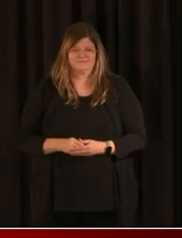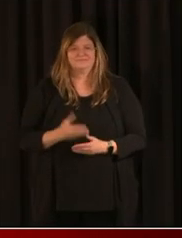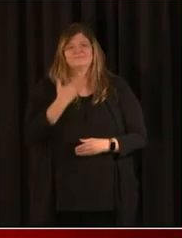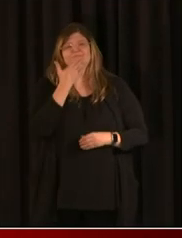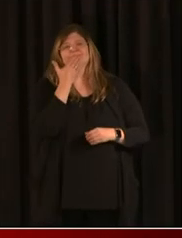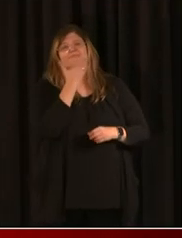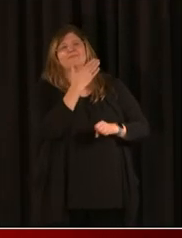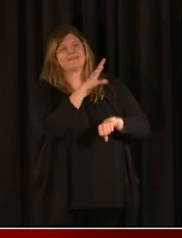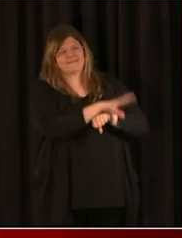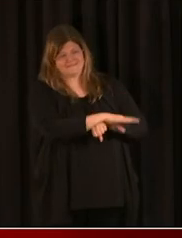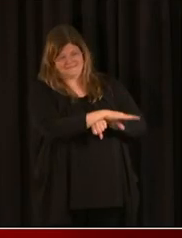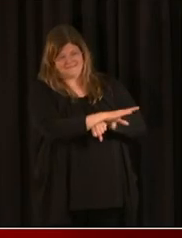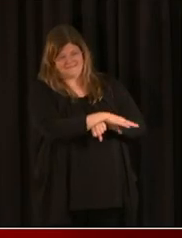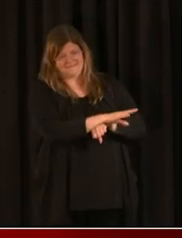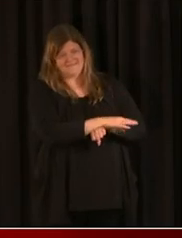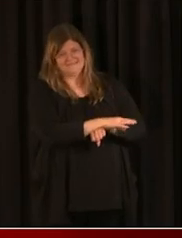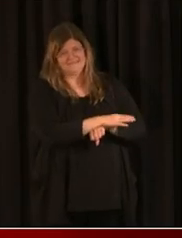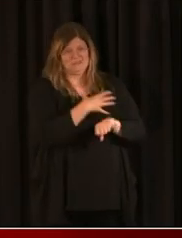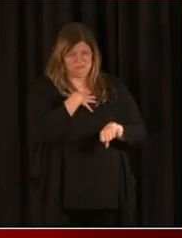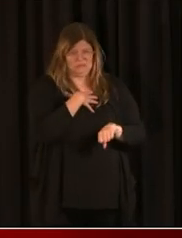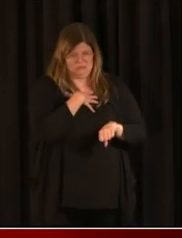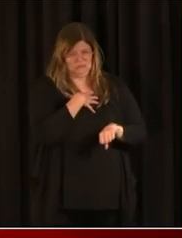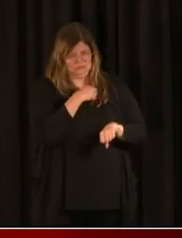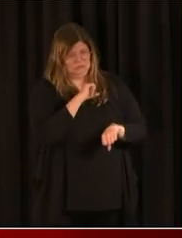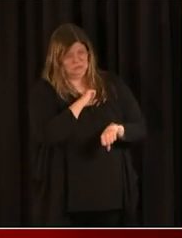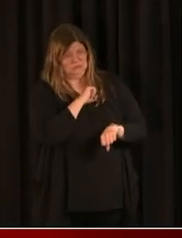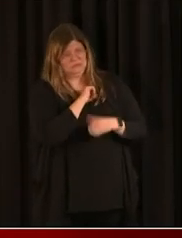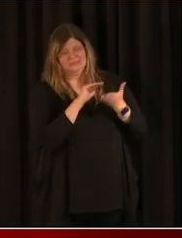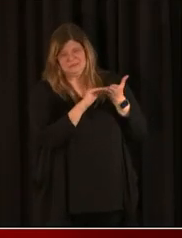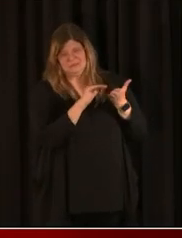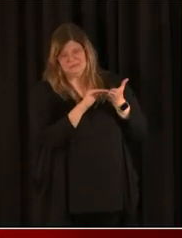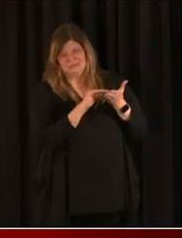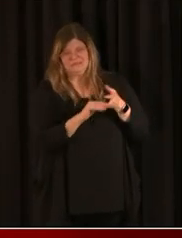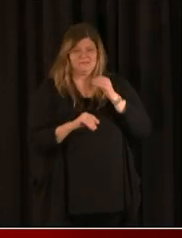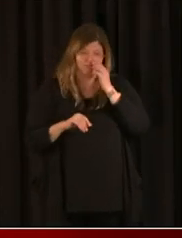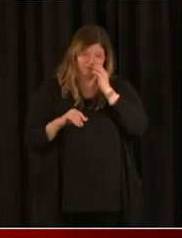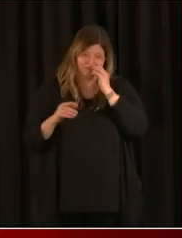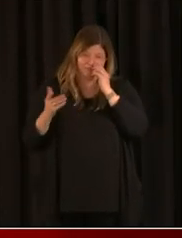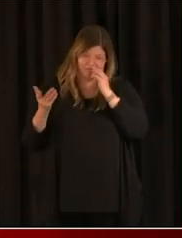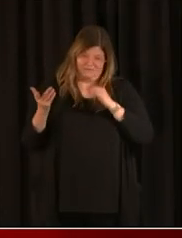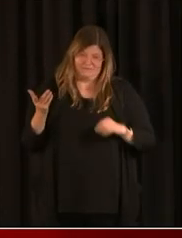Good afternoon. I have a two-part question. The first part is, what's the